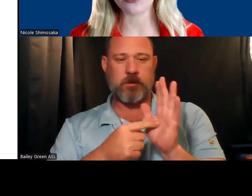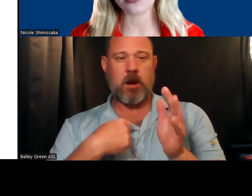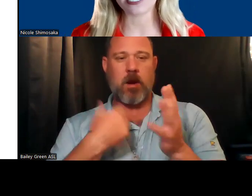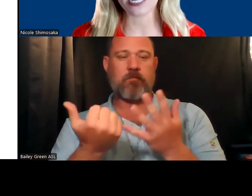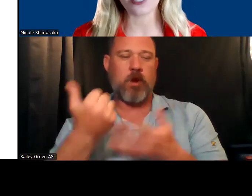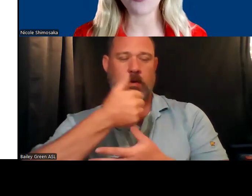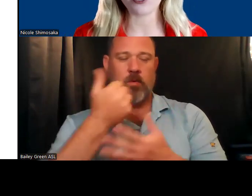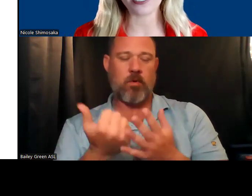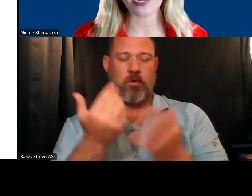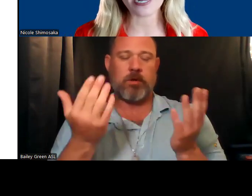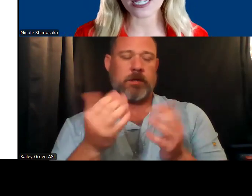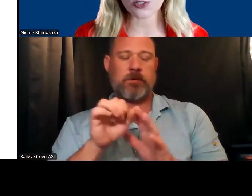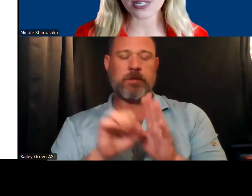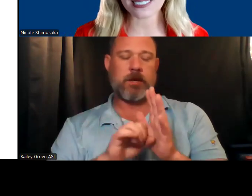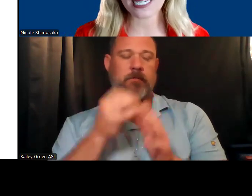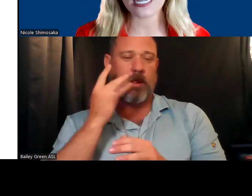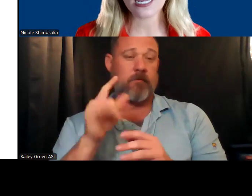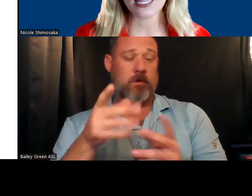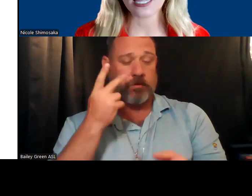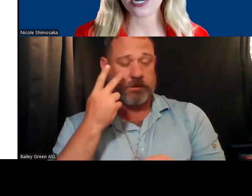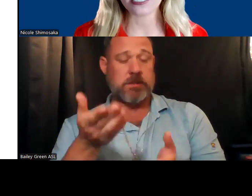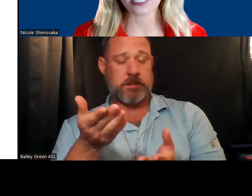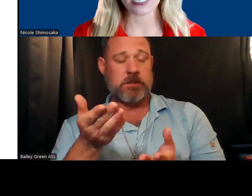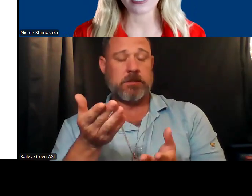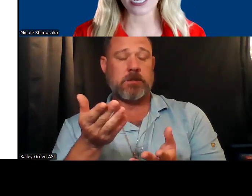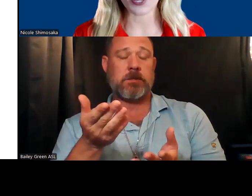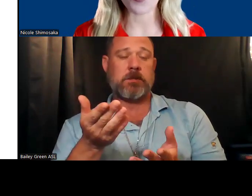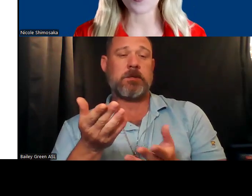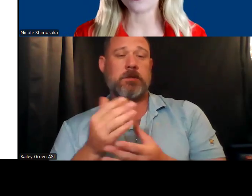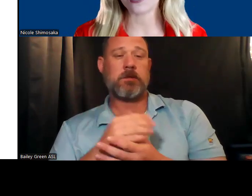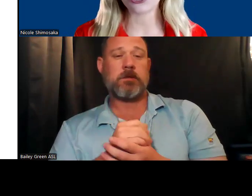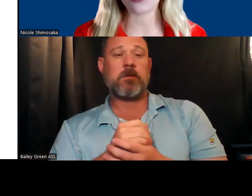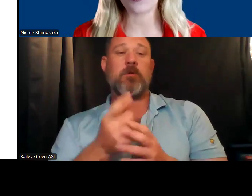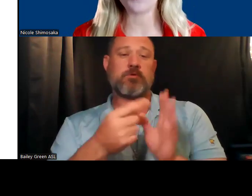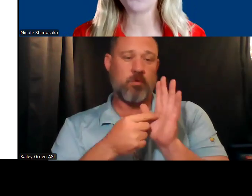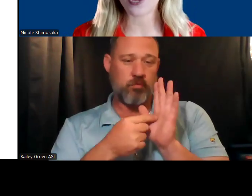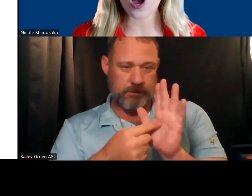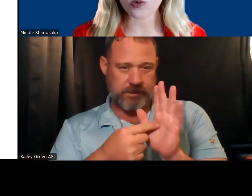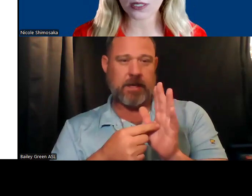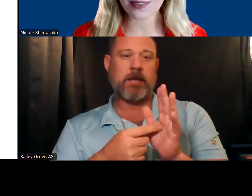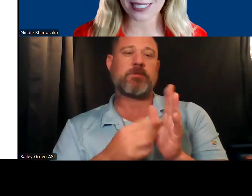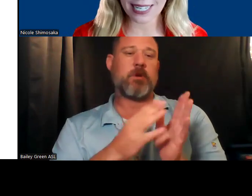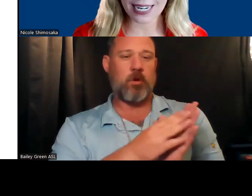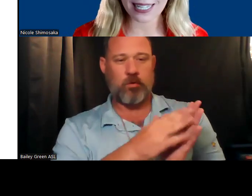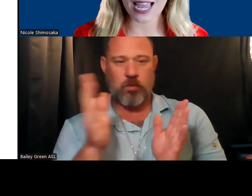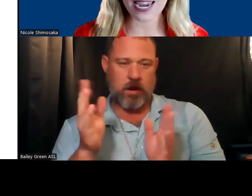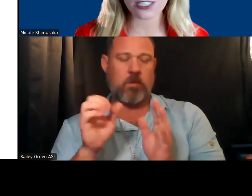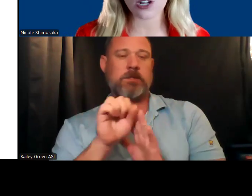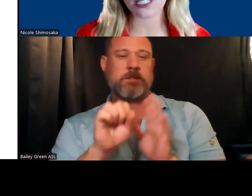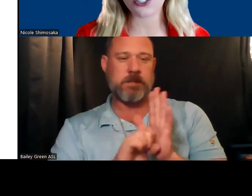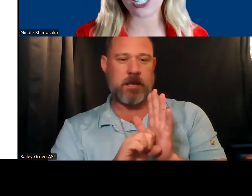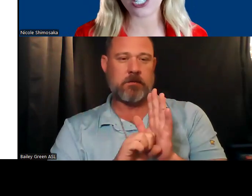here in the state of California. And as you can see, there is a representation of them throughout the state in the